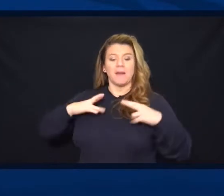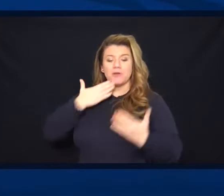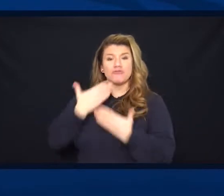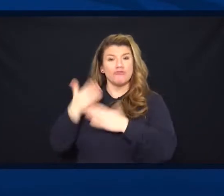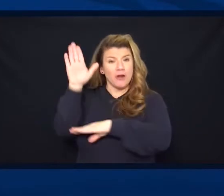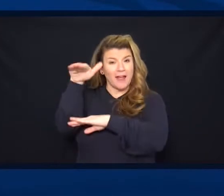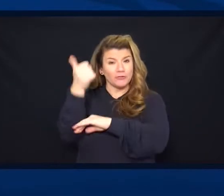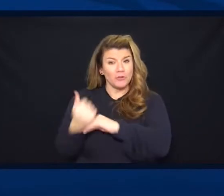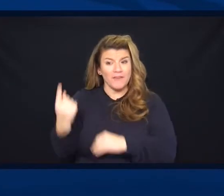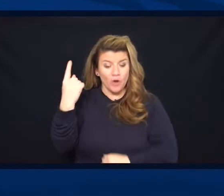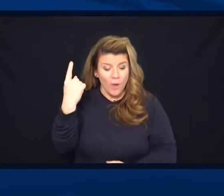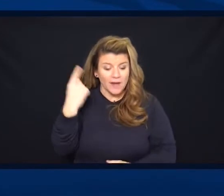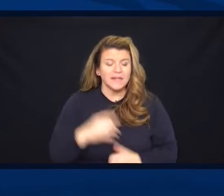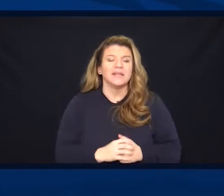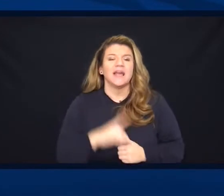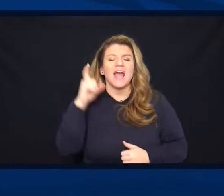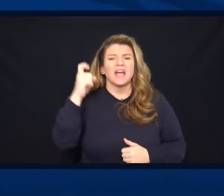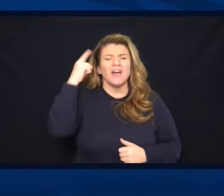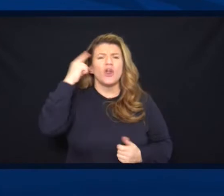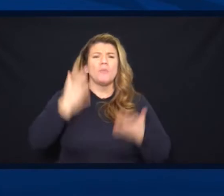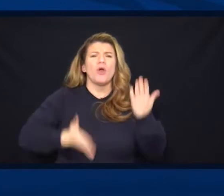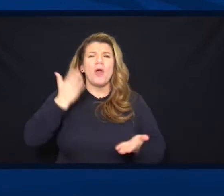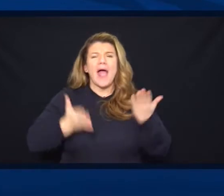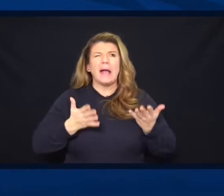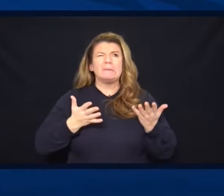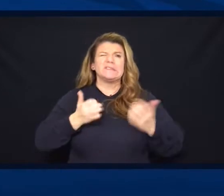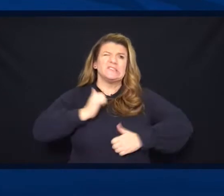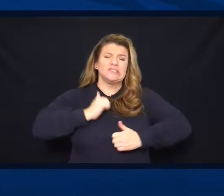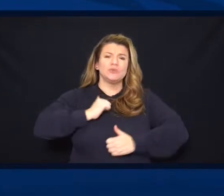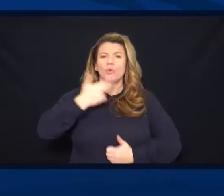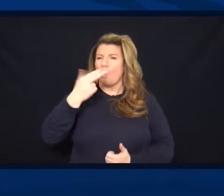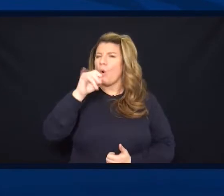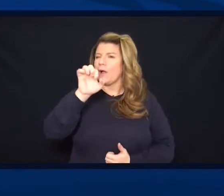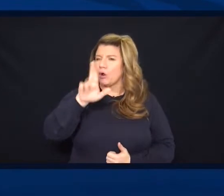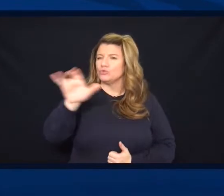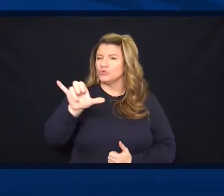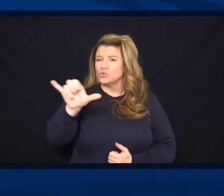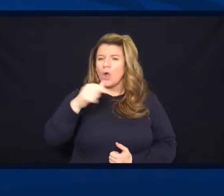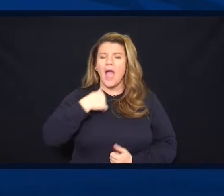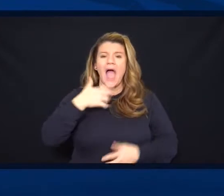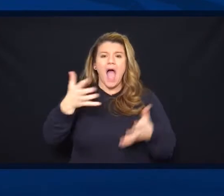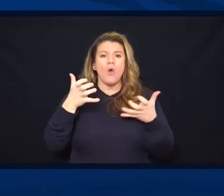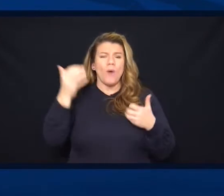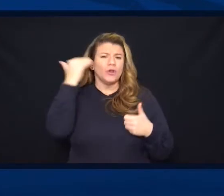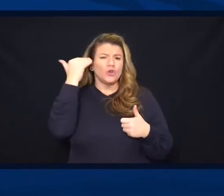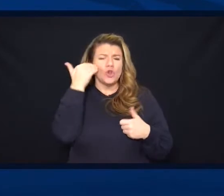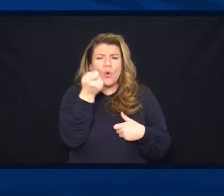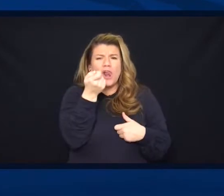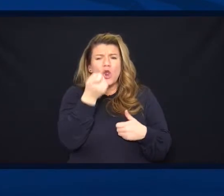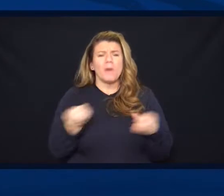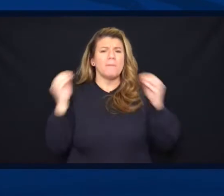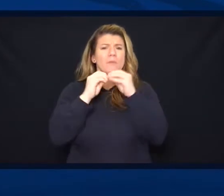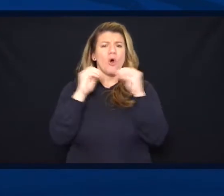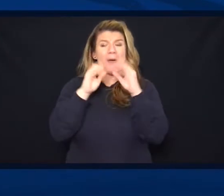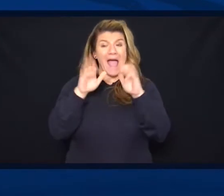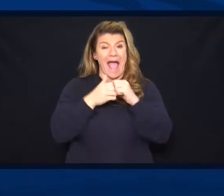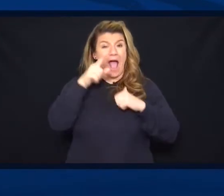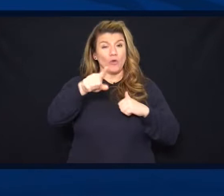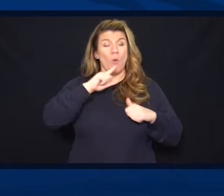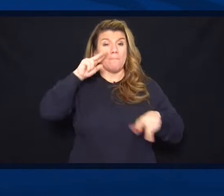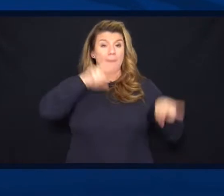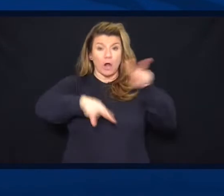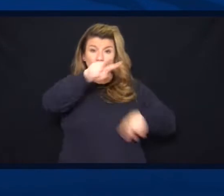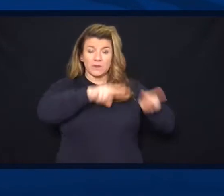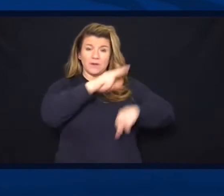everyone. Governor and perhaps Major General Hoyer, I'd like to know a little bit more about how you are monitoring